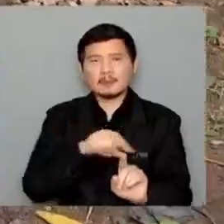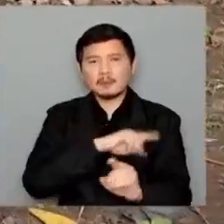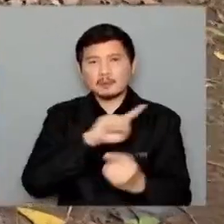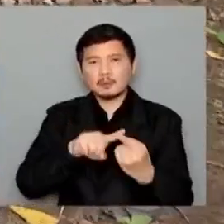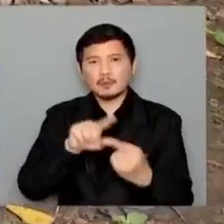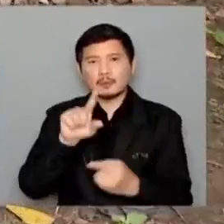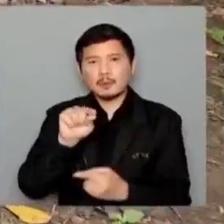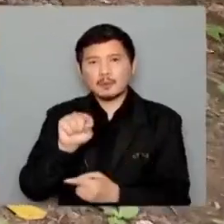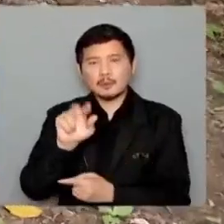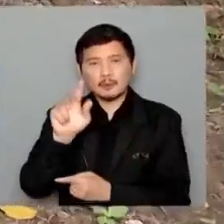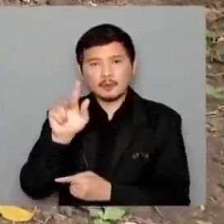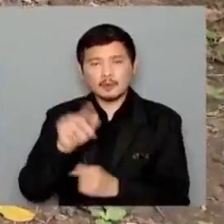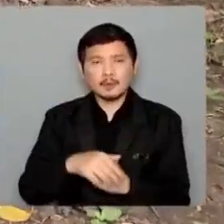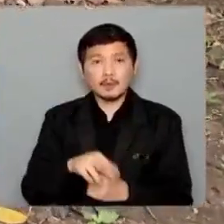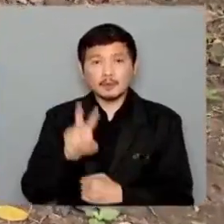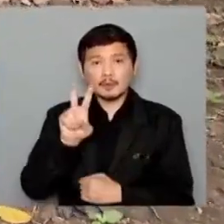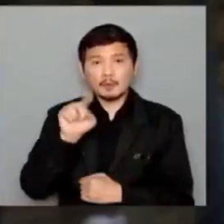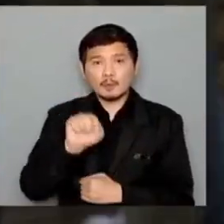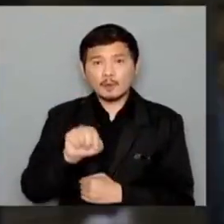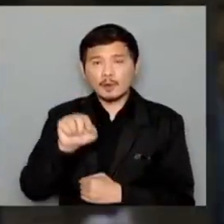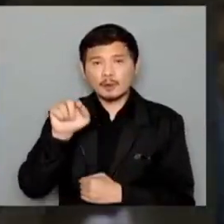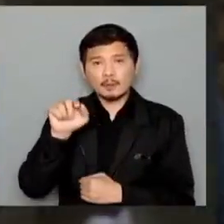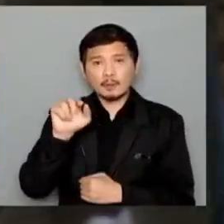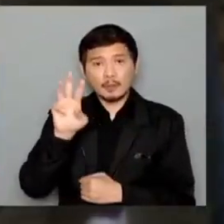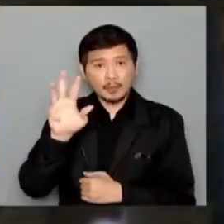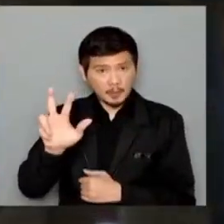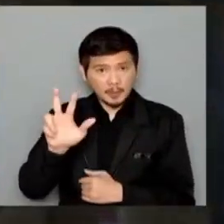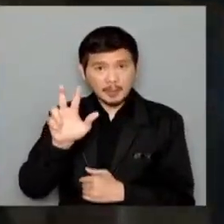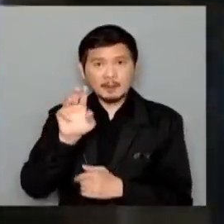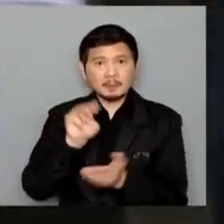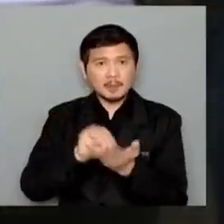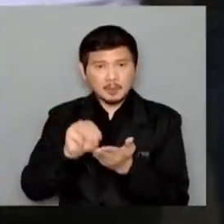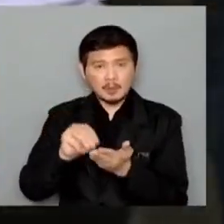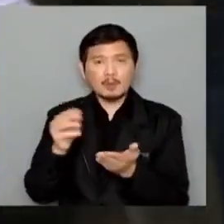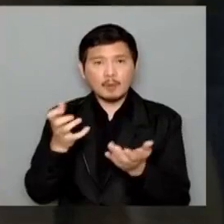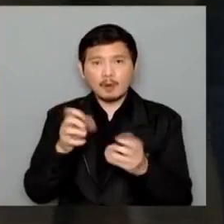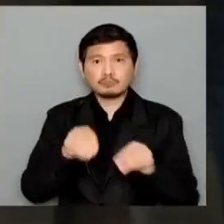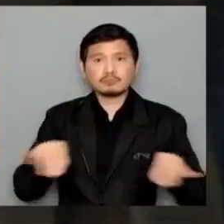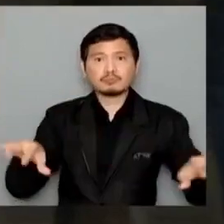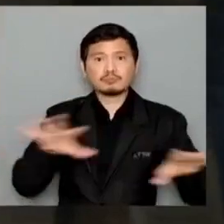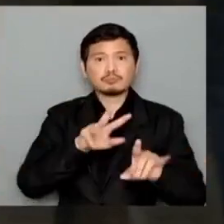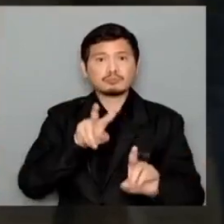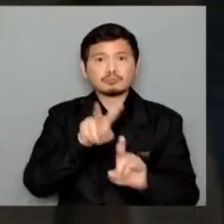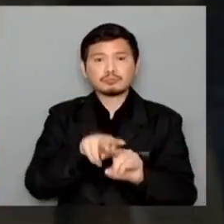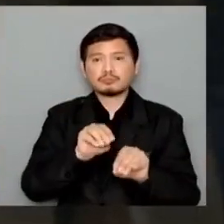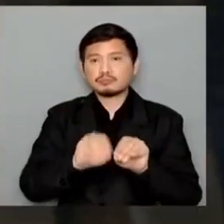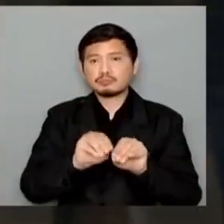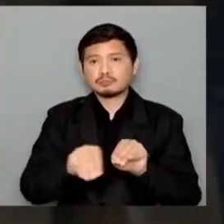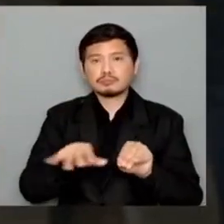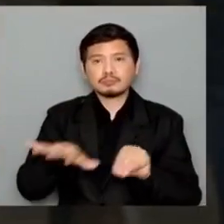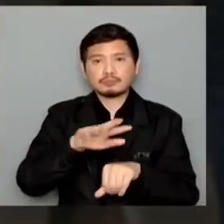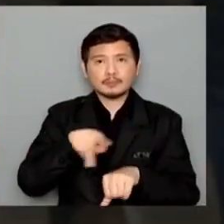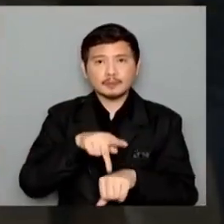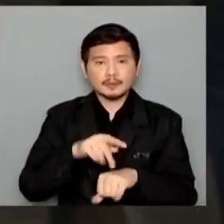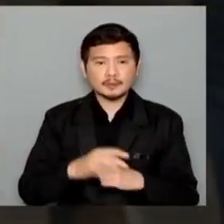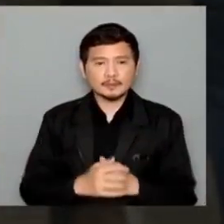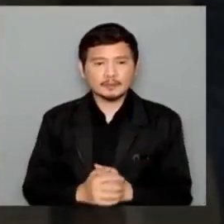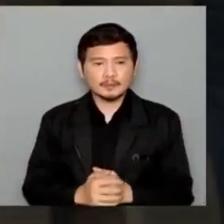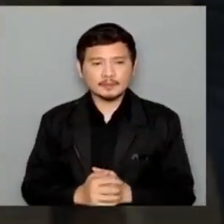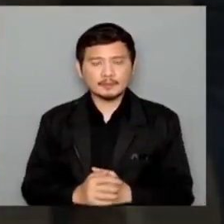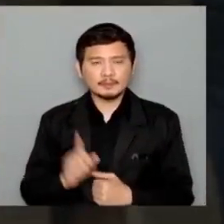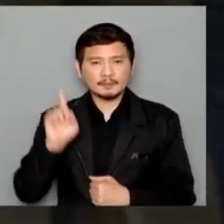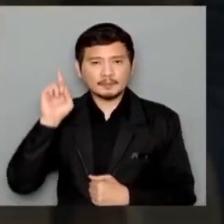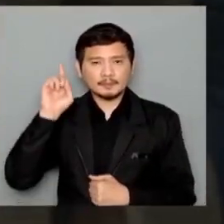million trees in the whole country. Sana you join us all in this support and push for